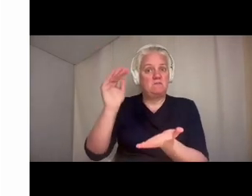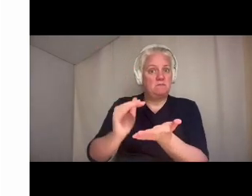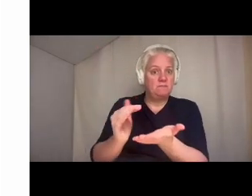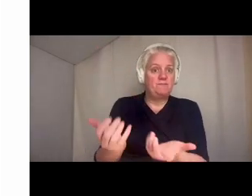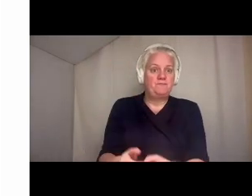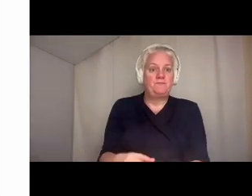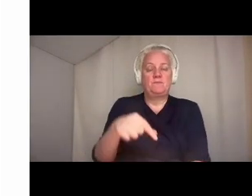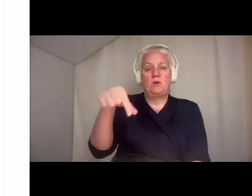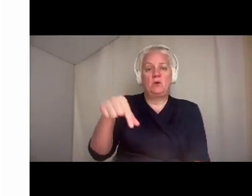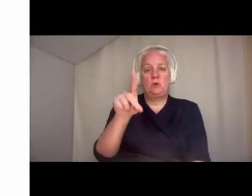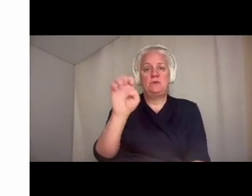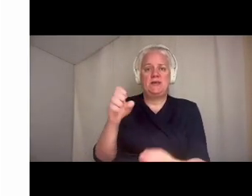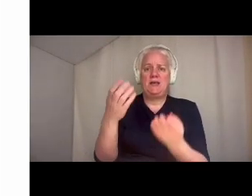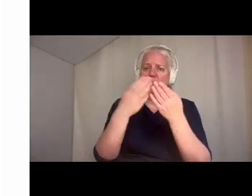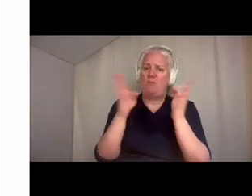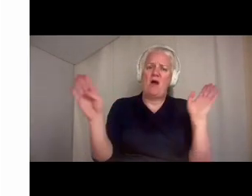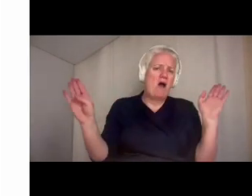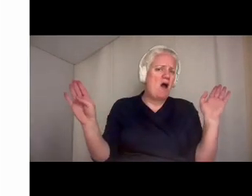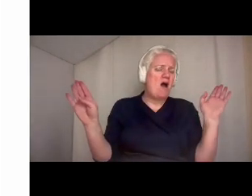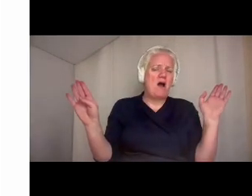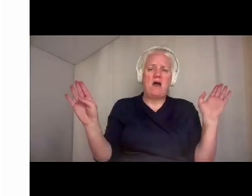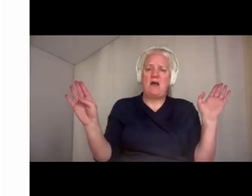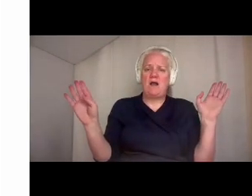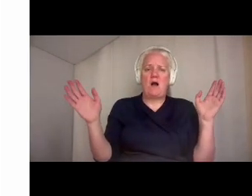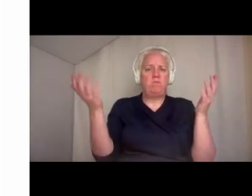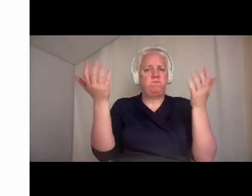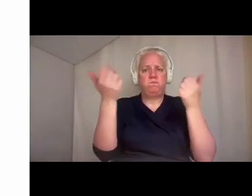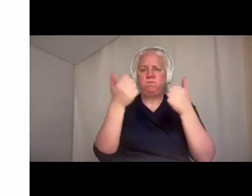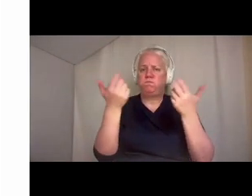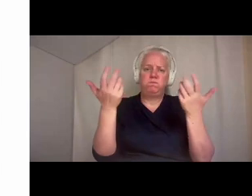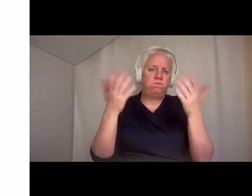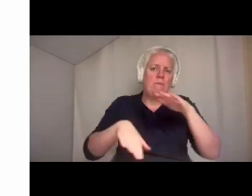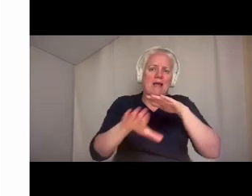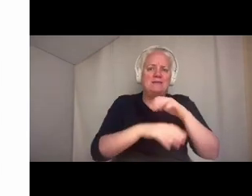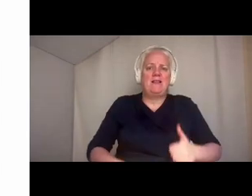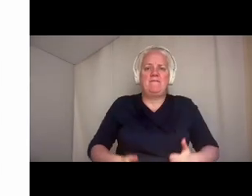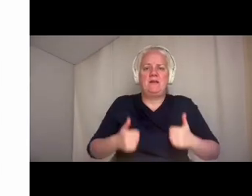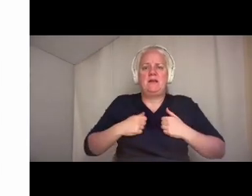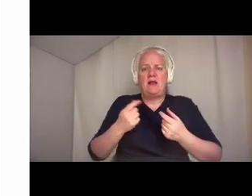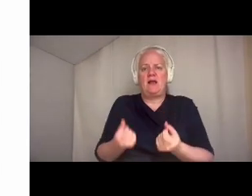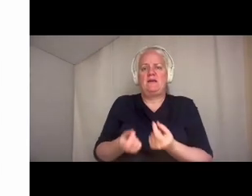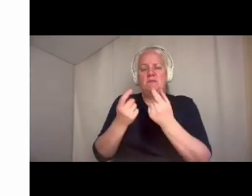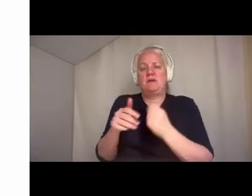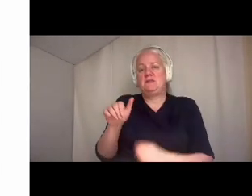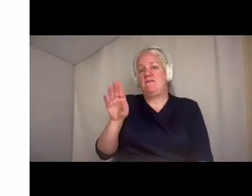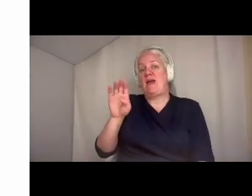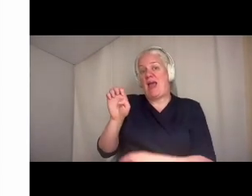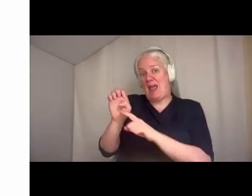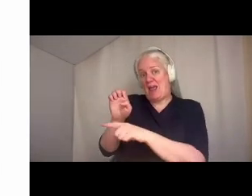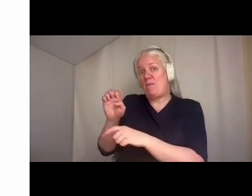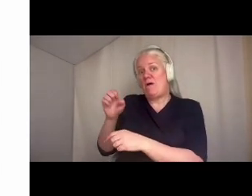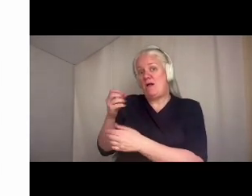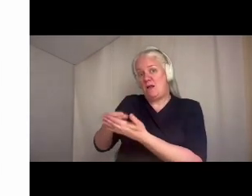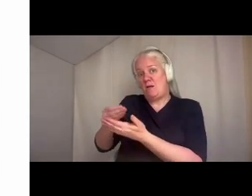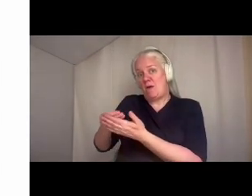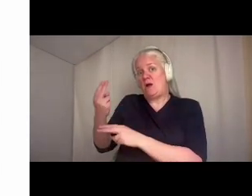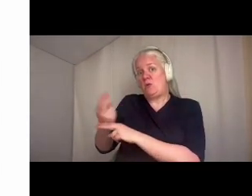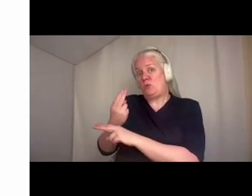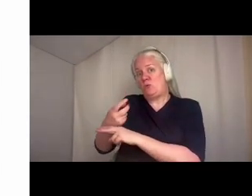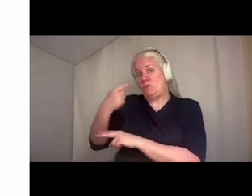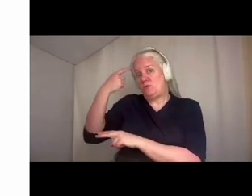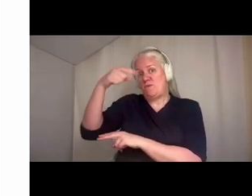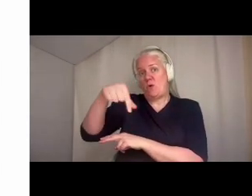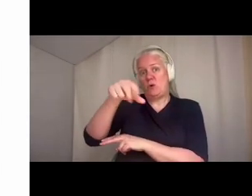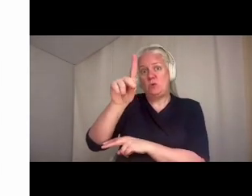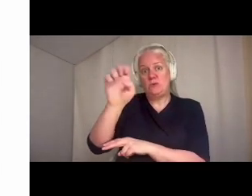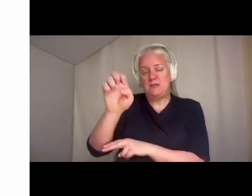living expenses. And when ABLE funds are used for QDEs, the investment growth is not taxable.